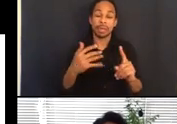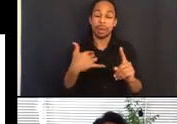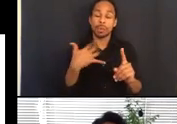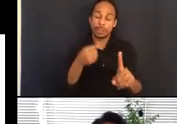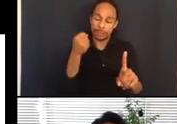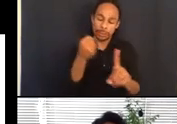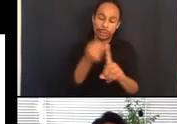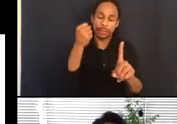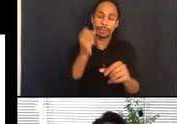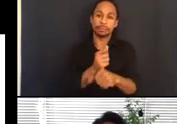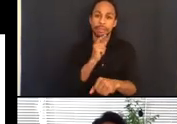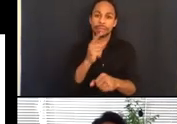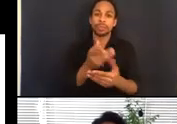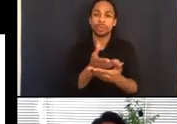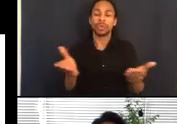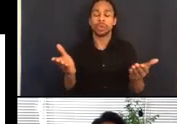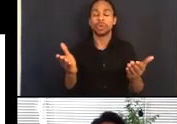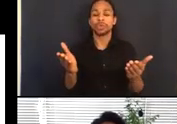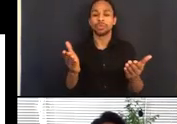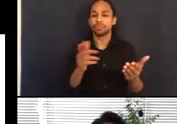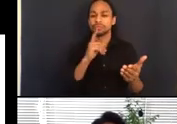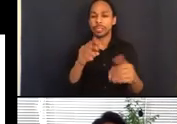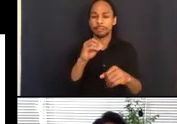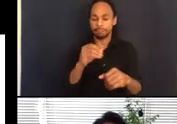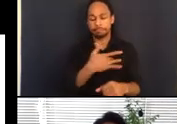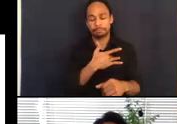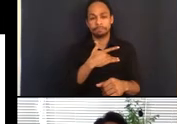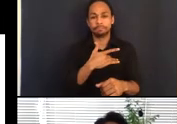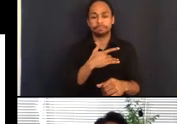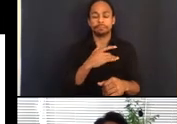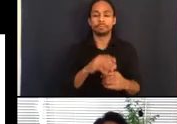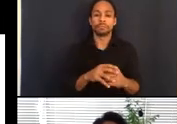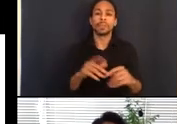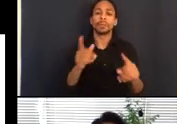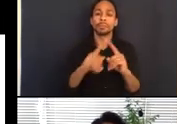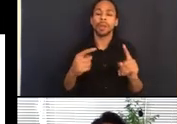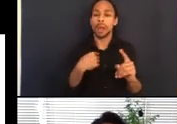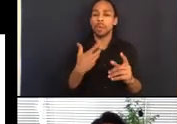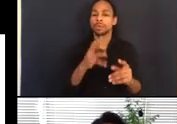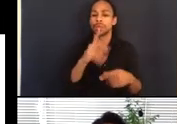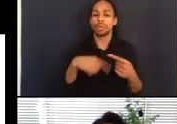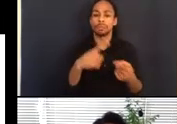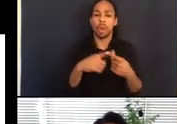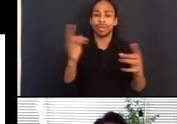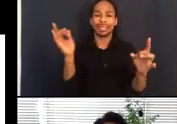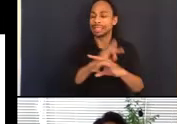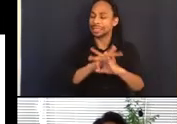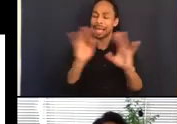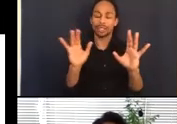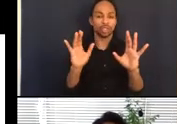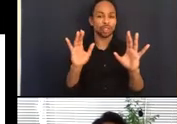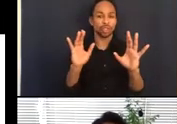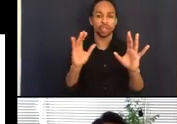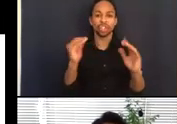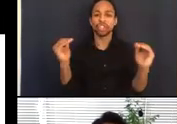of you within this time. But really what I'm going to be speaking about is the disaster justice. We know that in Indian country that our people are